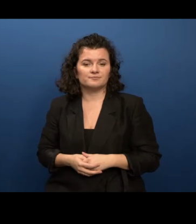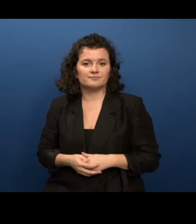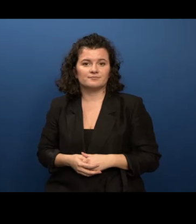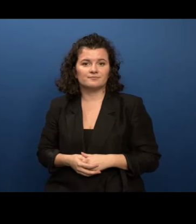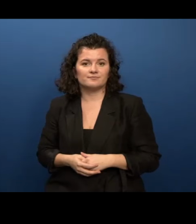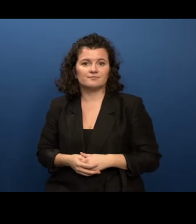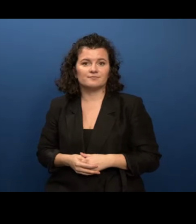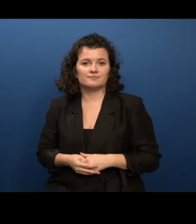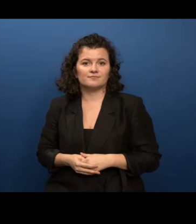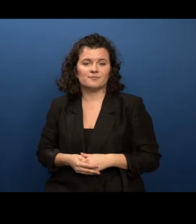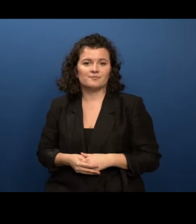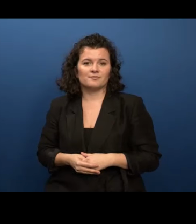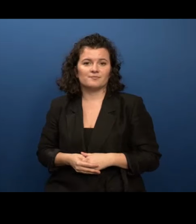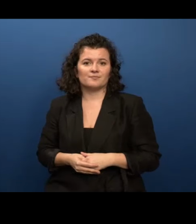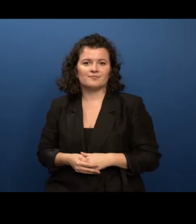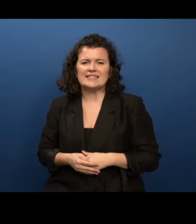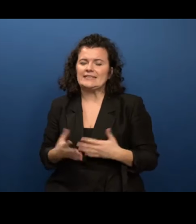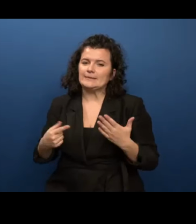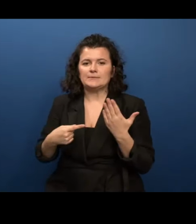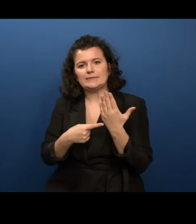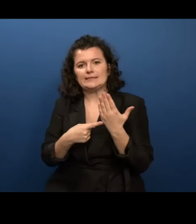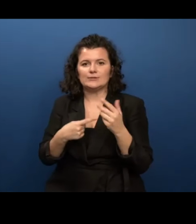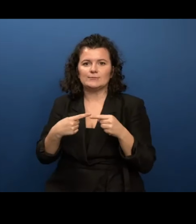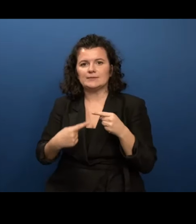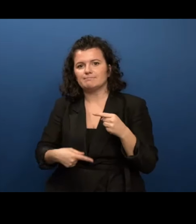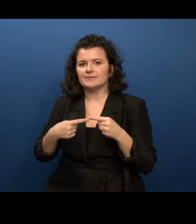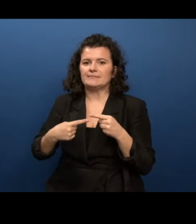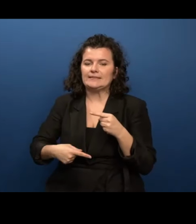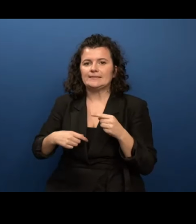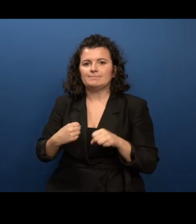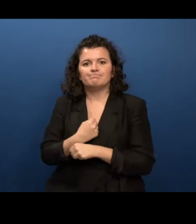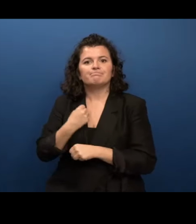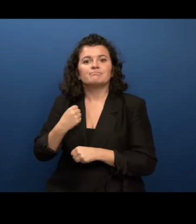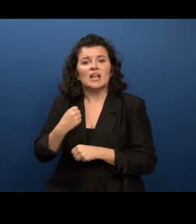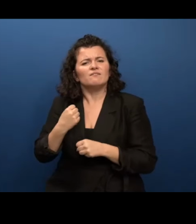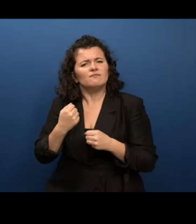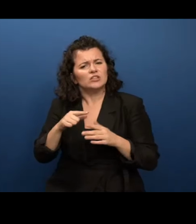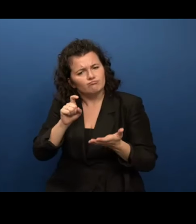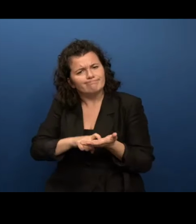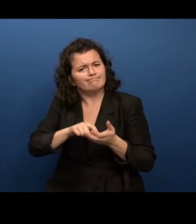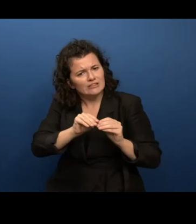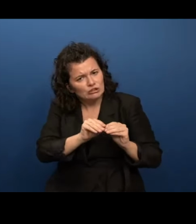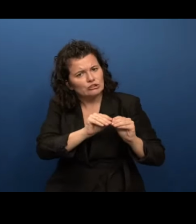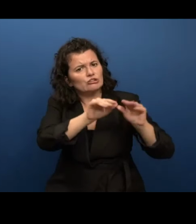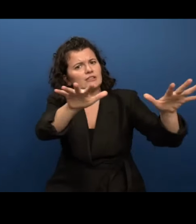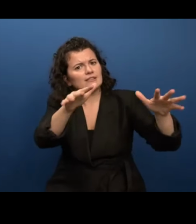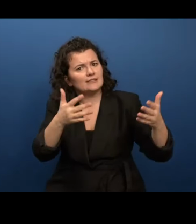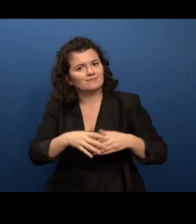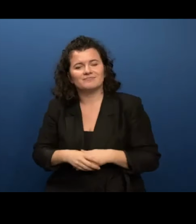okay, maybe there is some technological challenges, but I have tried to share them. That's okay, don't worry. We always